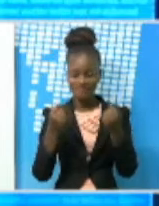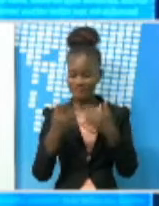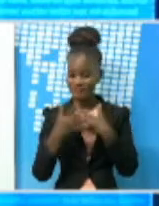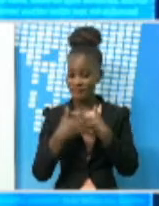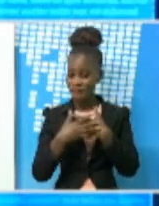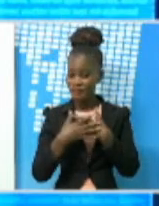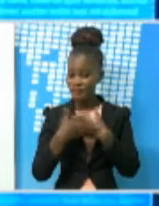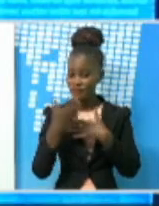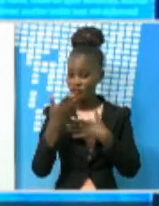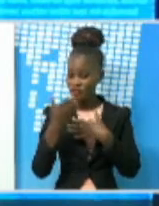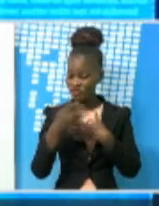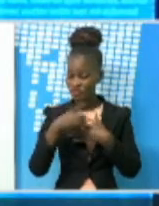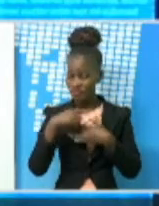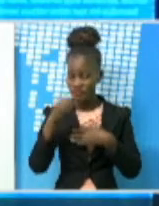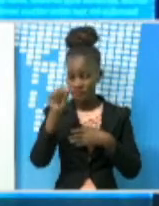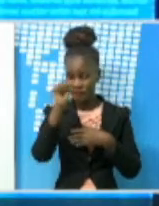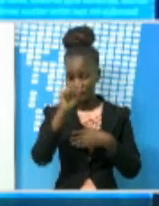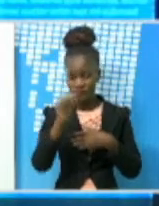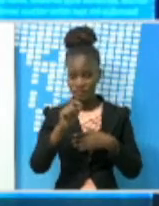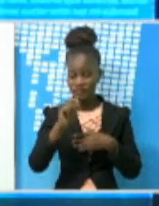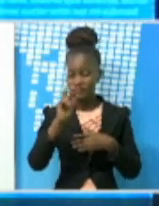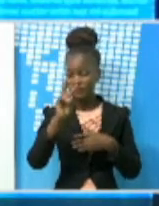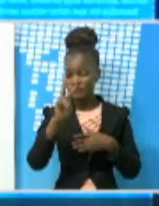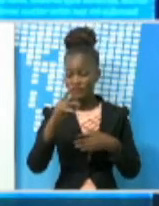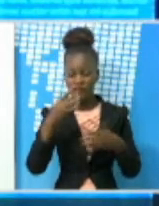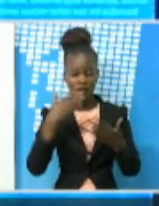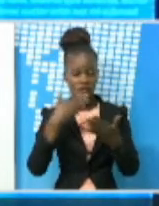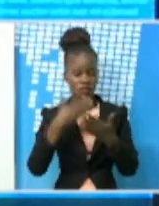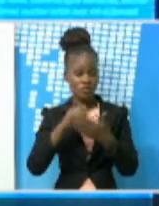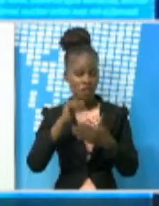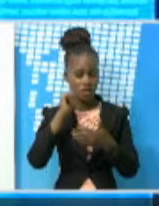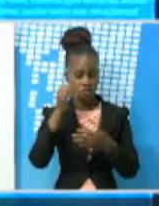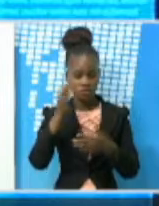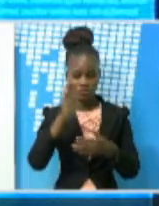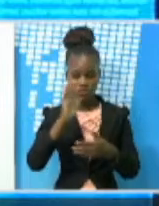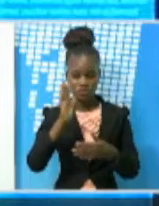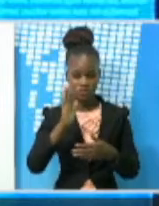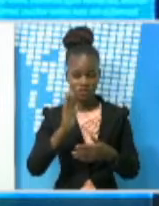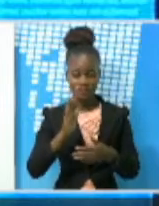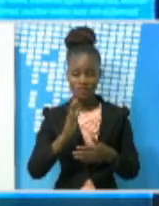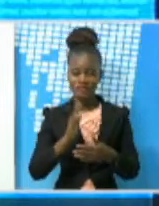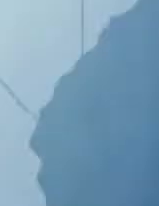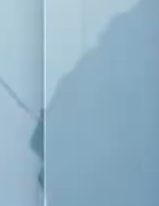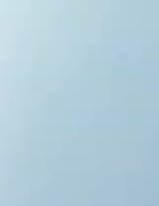you're watching Smart 24 from. Till tomorrow, have a good night and a good evening.